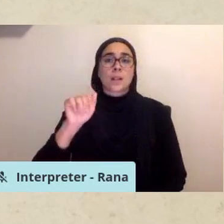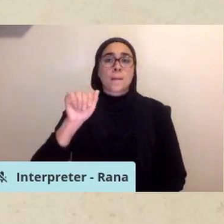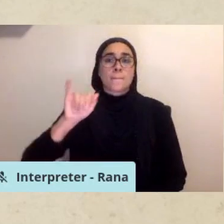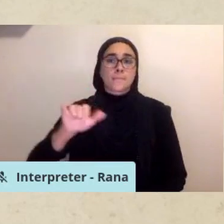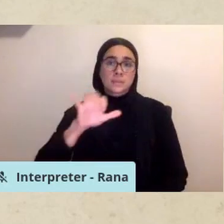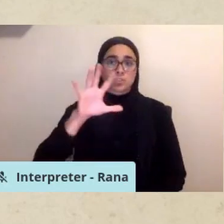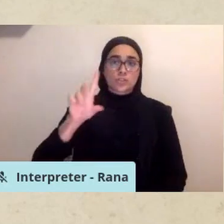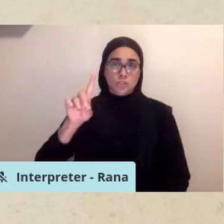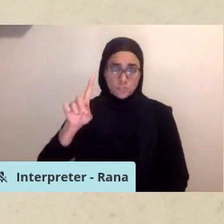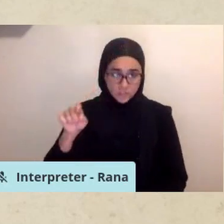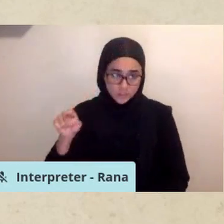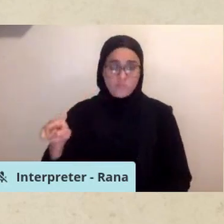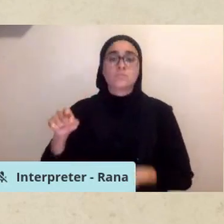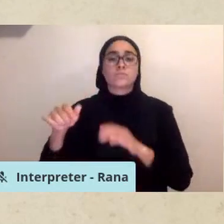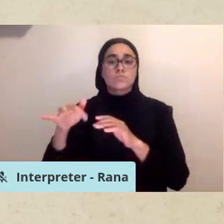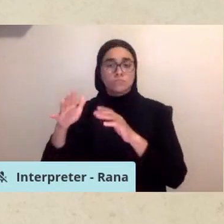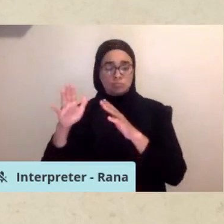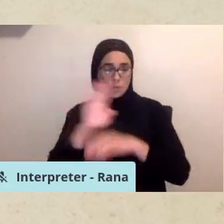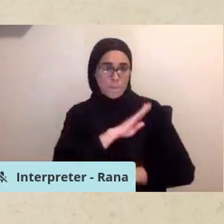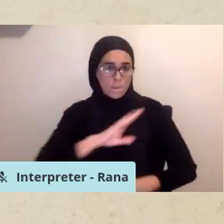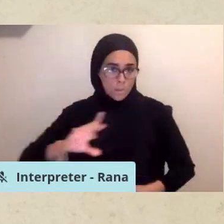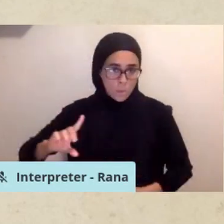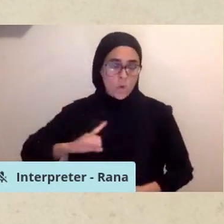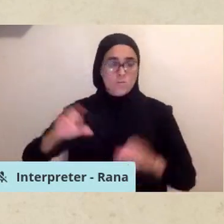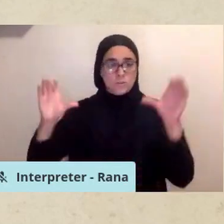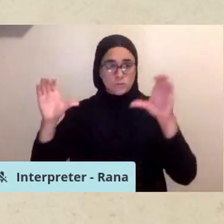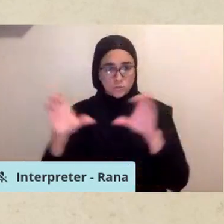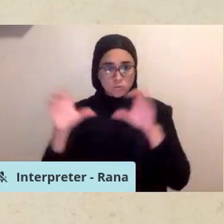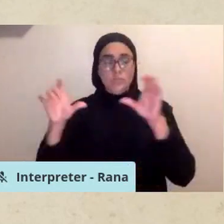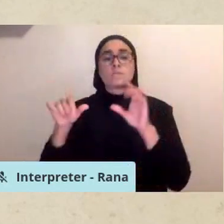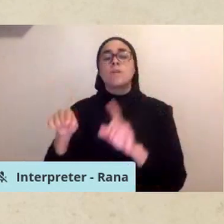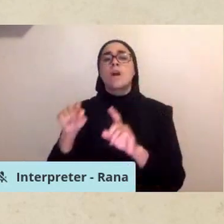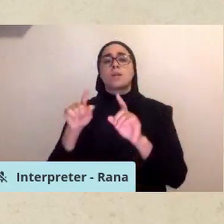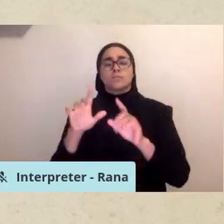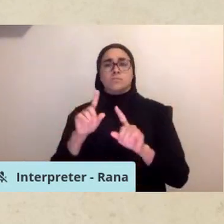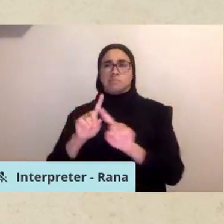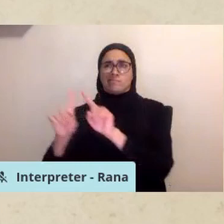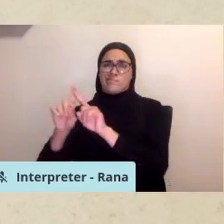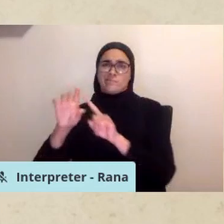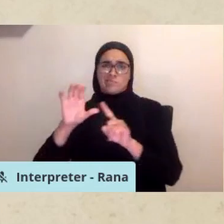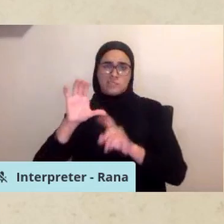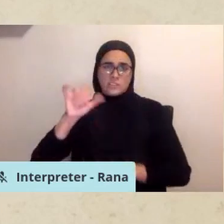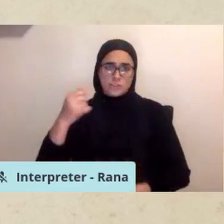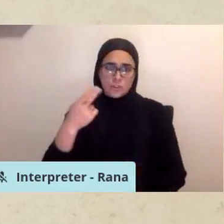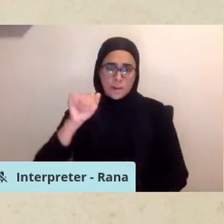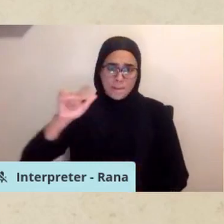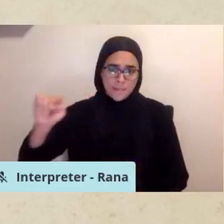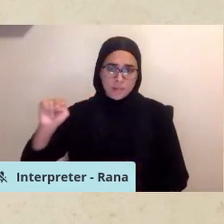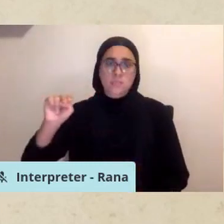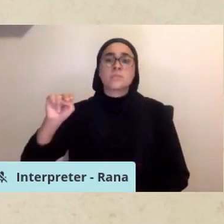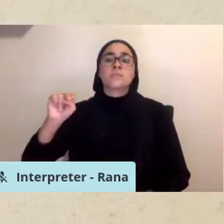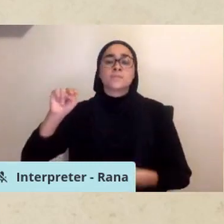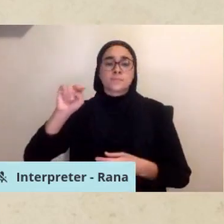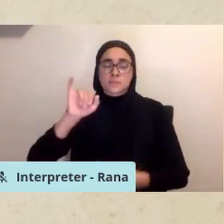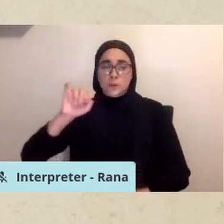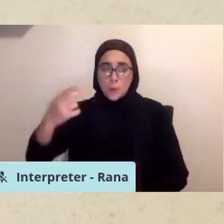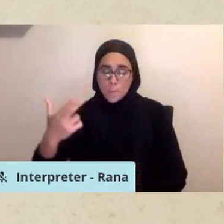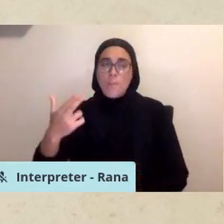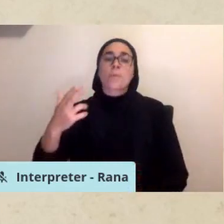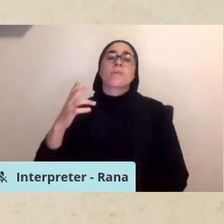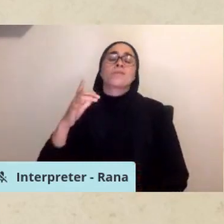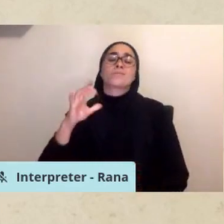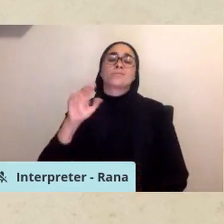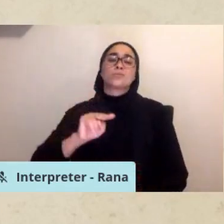of Professional Chaplains, Board of Chaplaincy Certification Incorporated, with endorsement by the Islamic Society of North